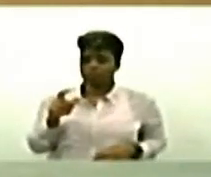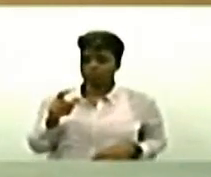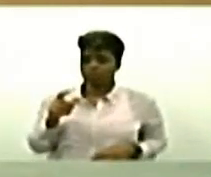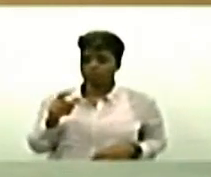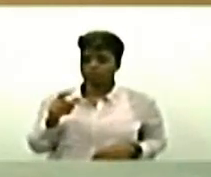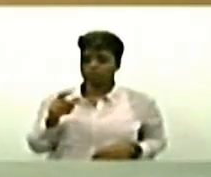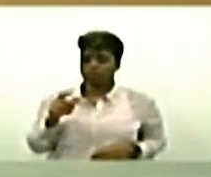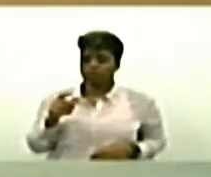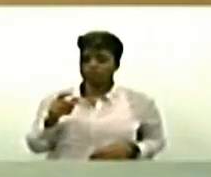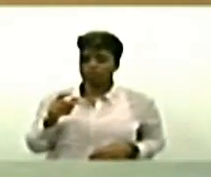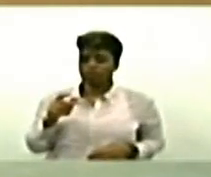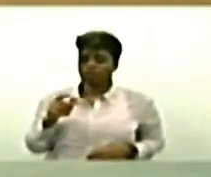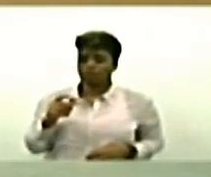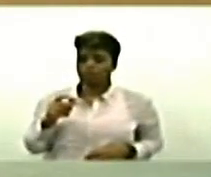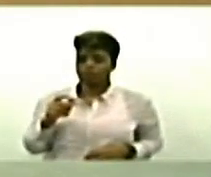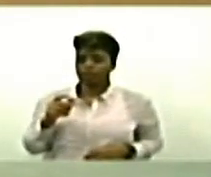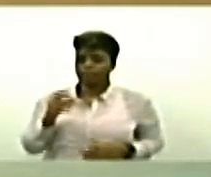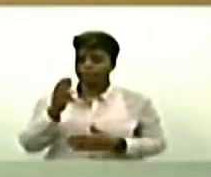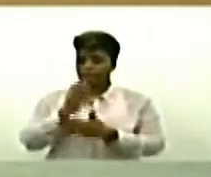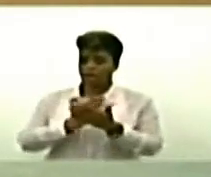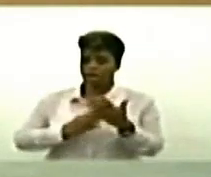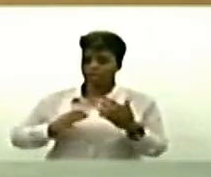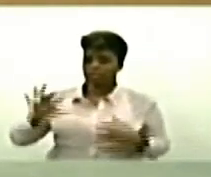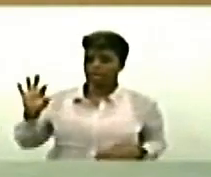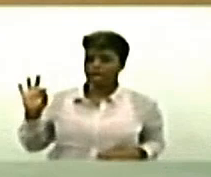9. Clause 9. Yeah.